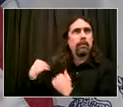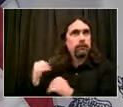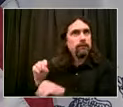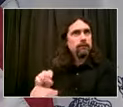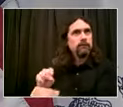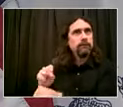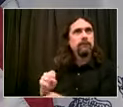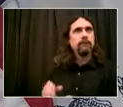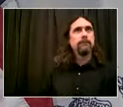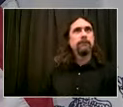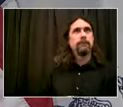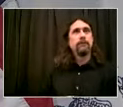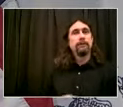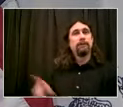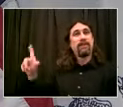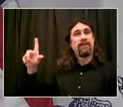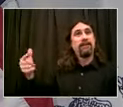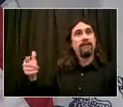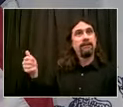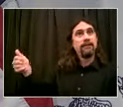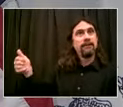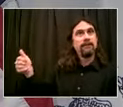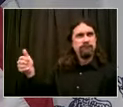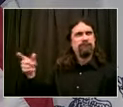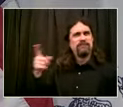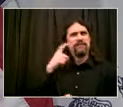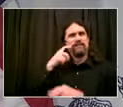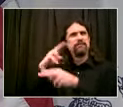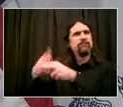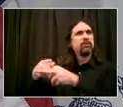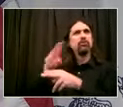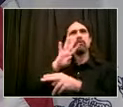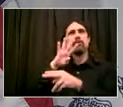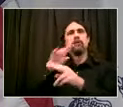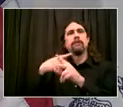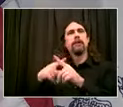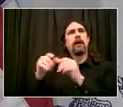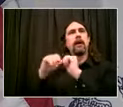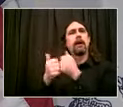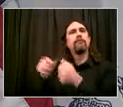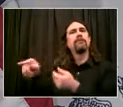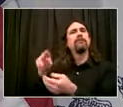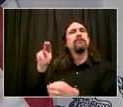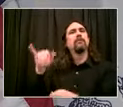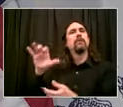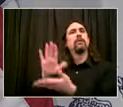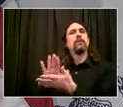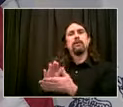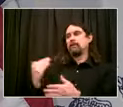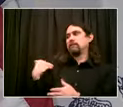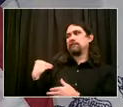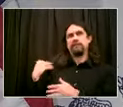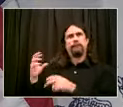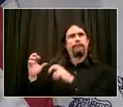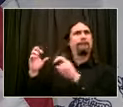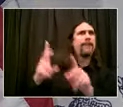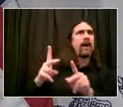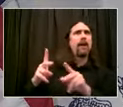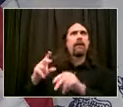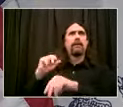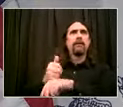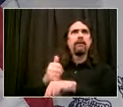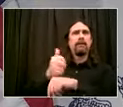this crisis, so many naysayers said back in the summer it would be impossible for our schools to come back. It took a